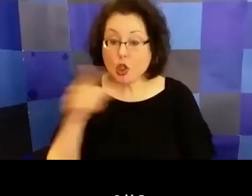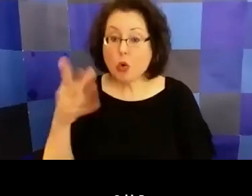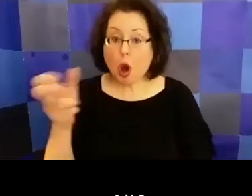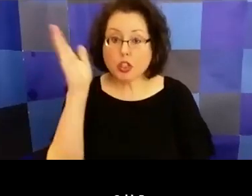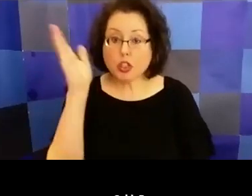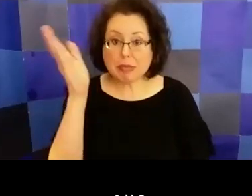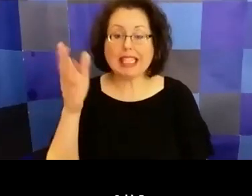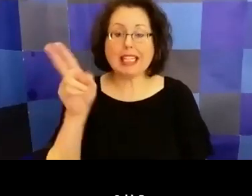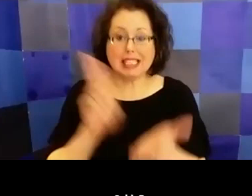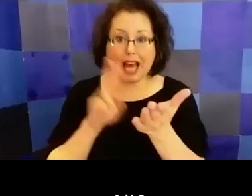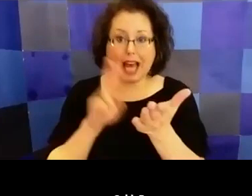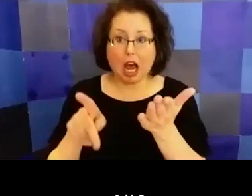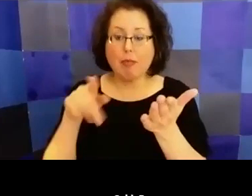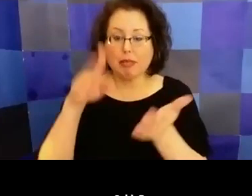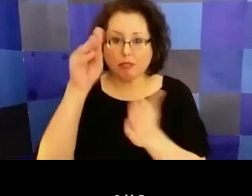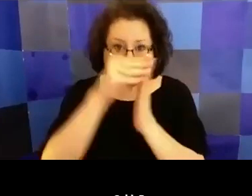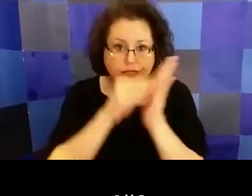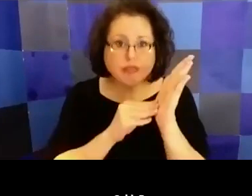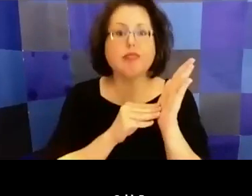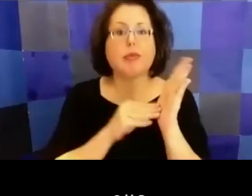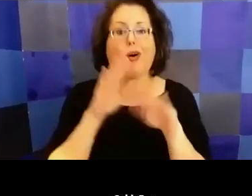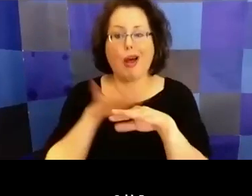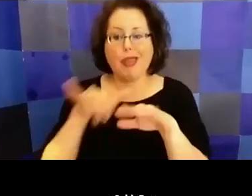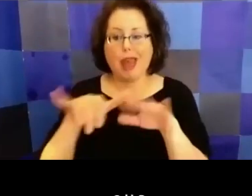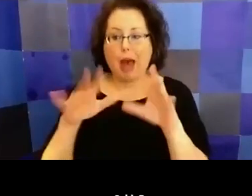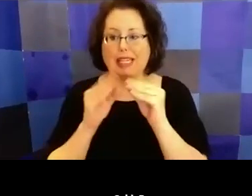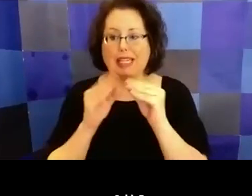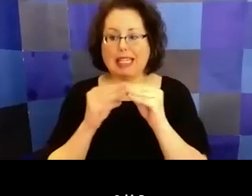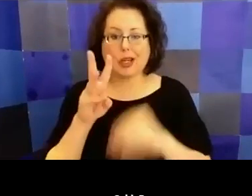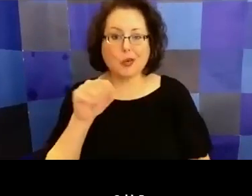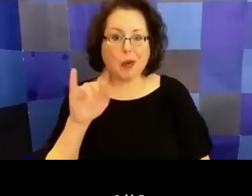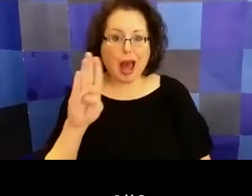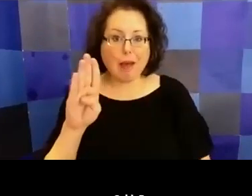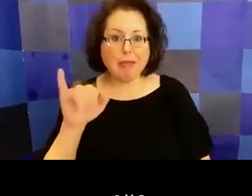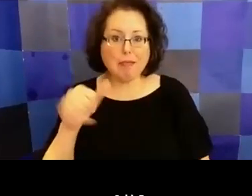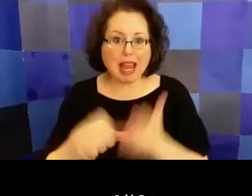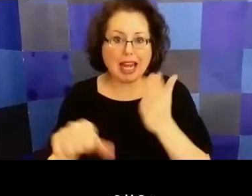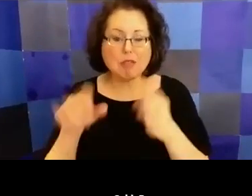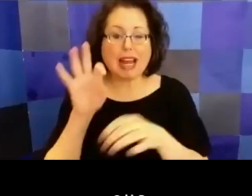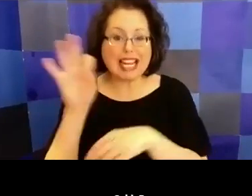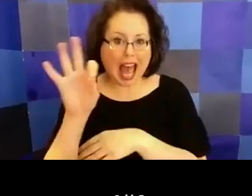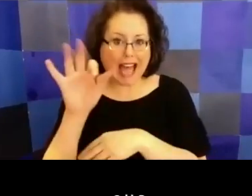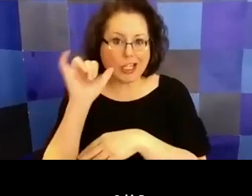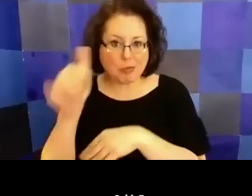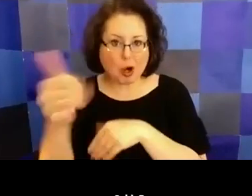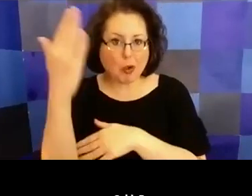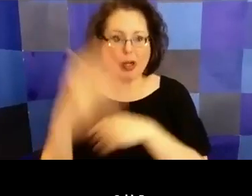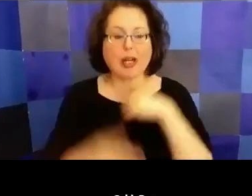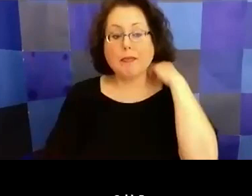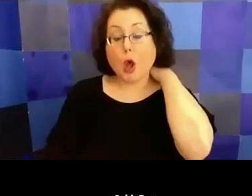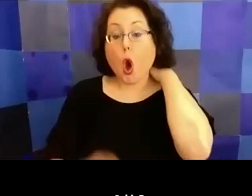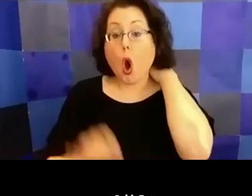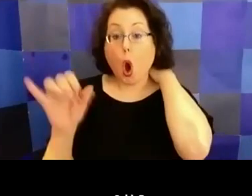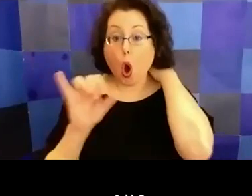in its entirety on the council meeting webpage by 9 a.m. Wednesday morning. You may also register by calling the city